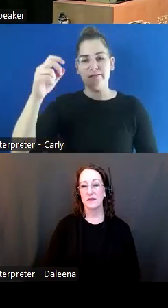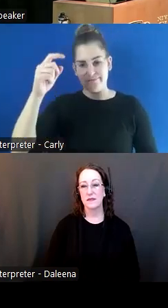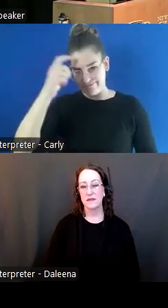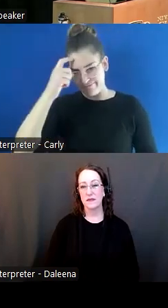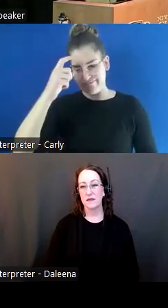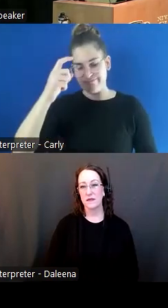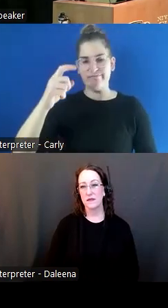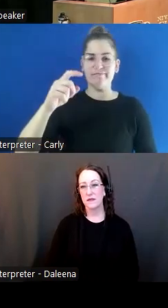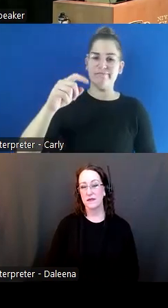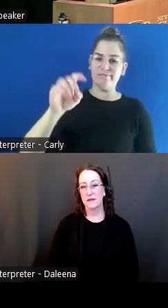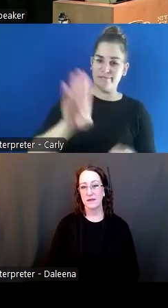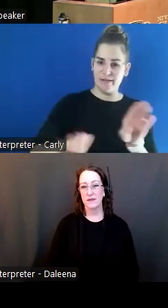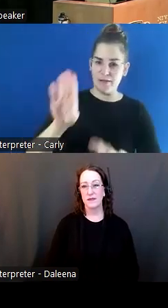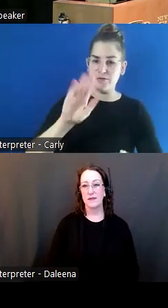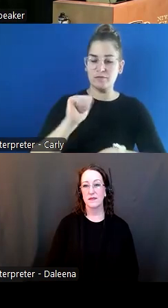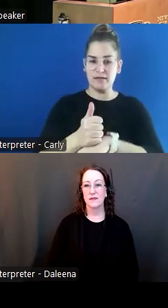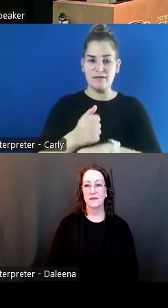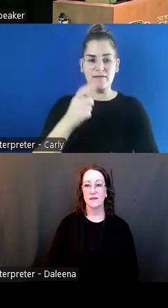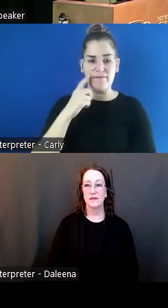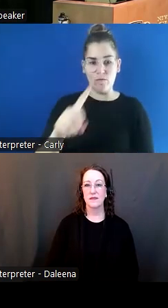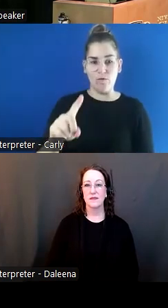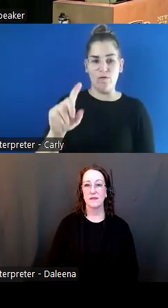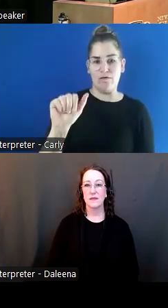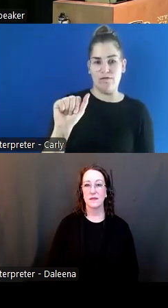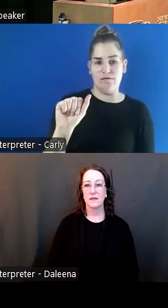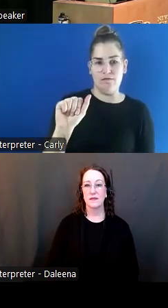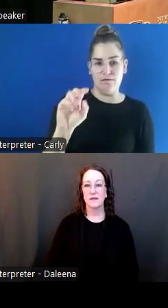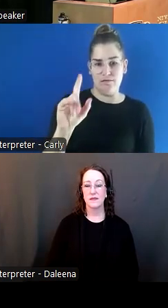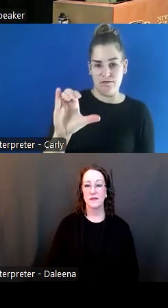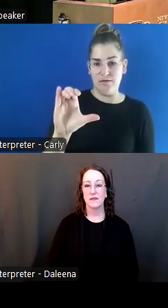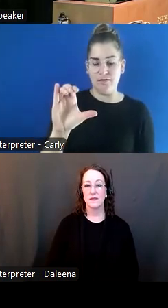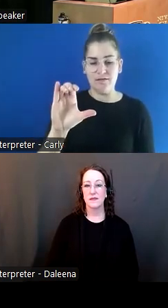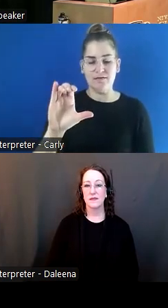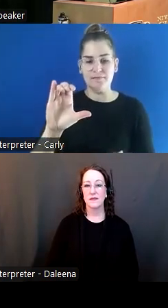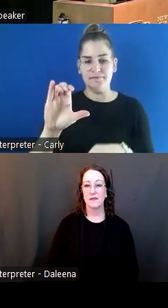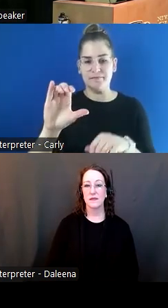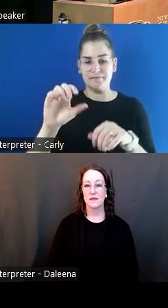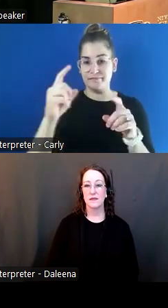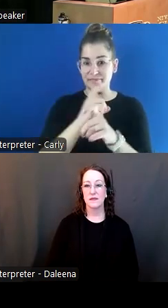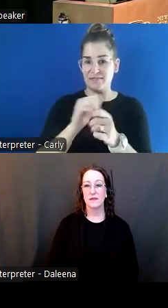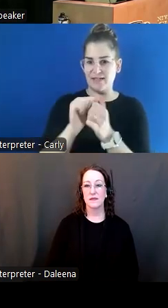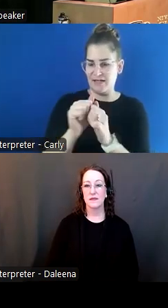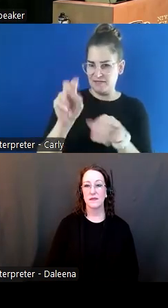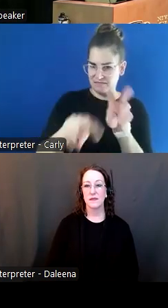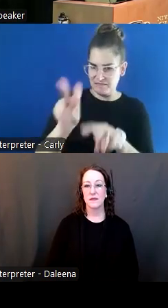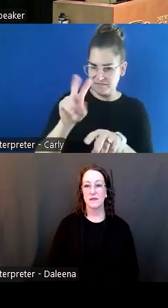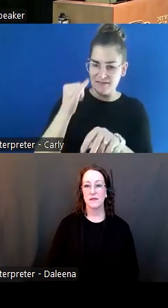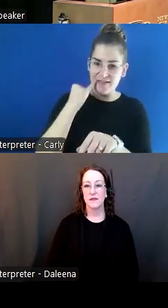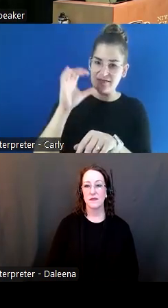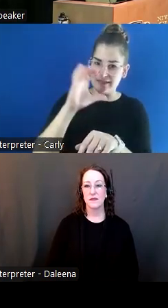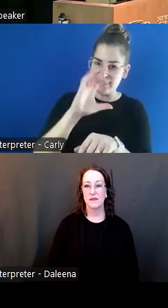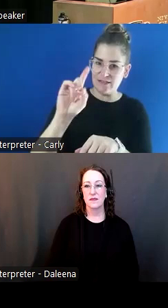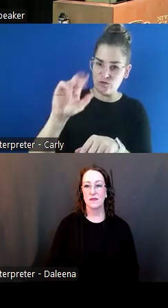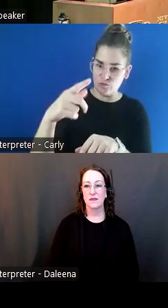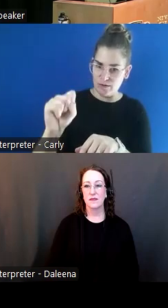of hedonic capacity and effortful drug-seeking behaviors, how these are altered when animal